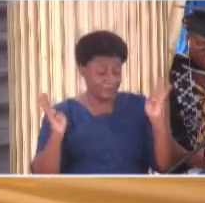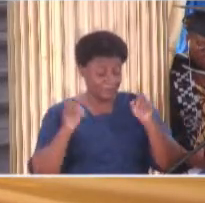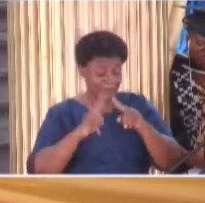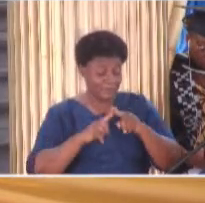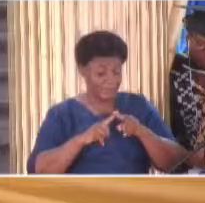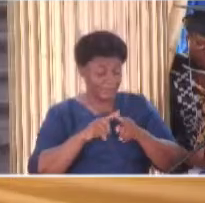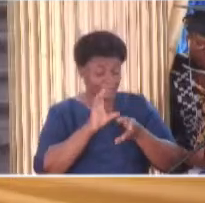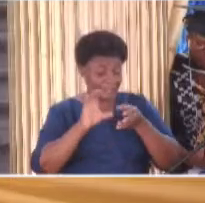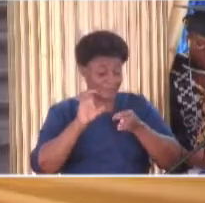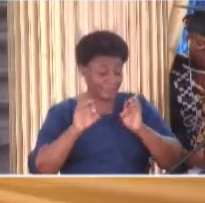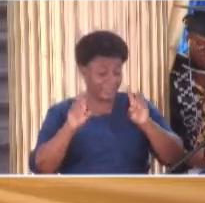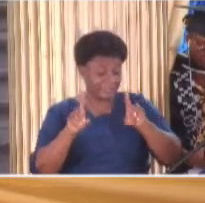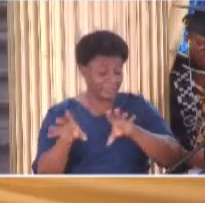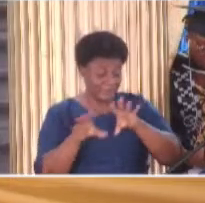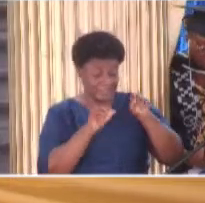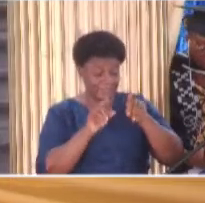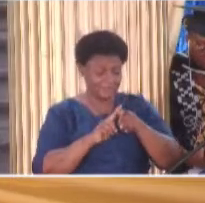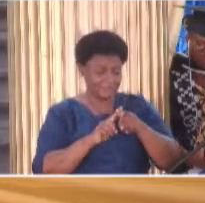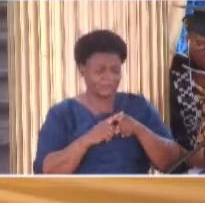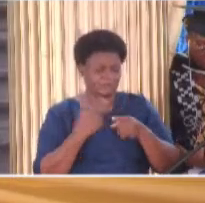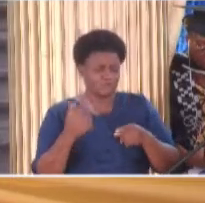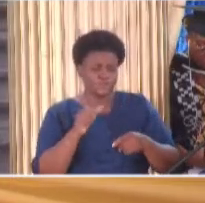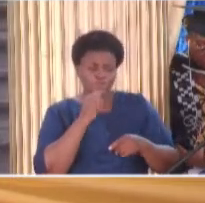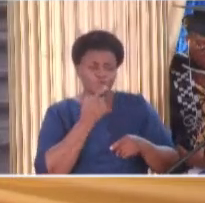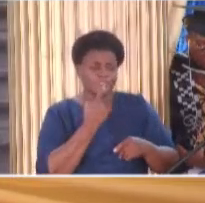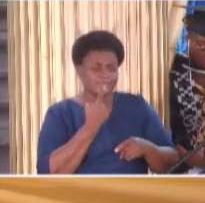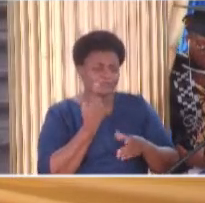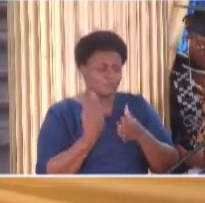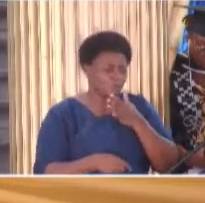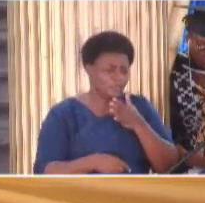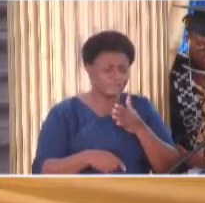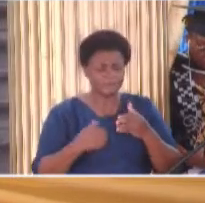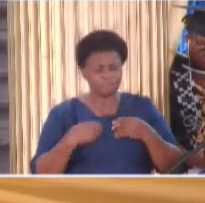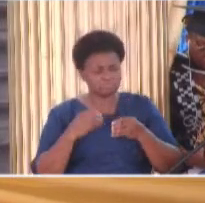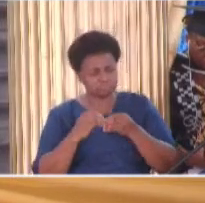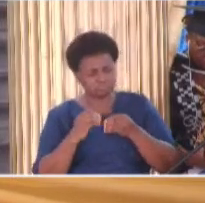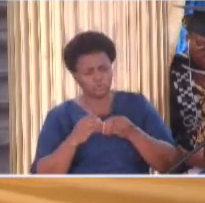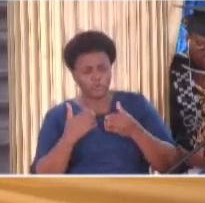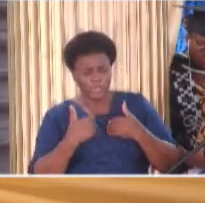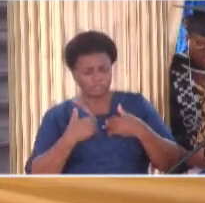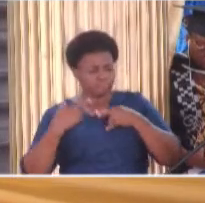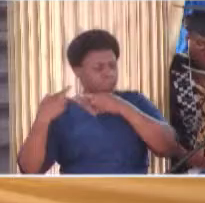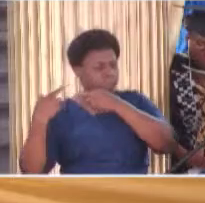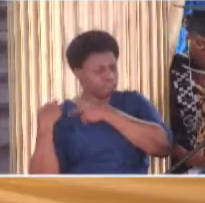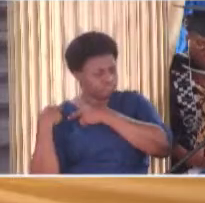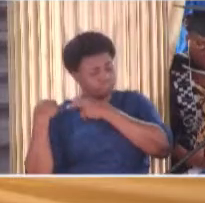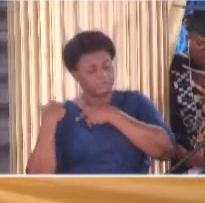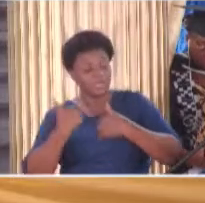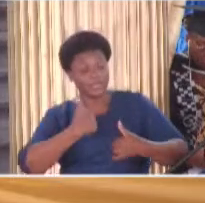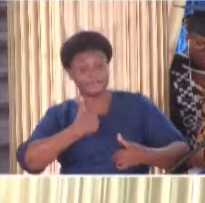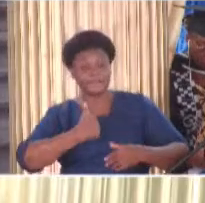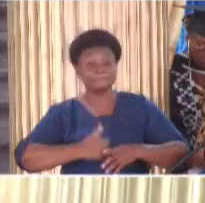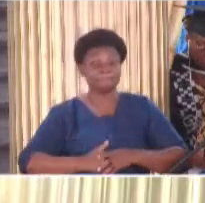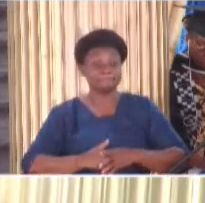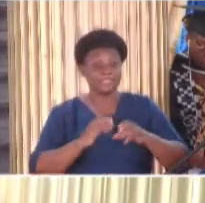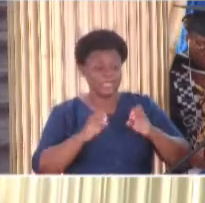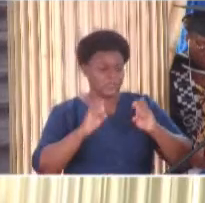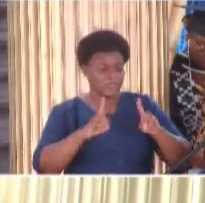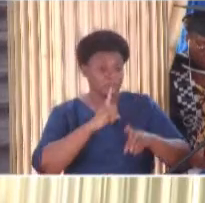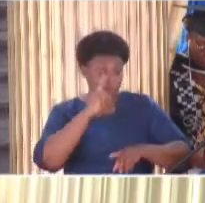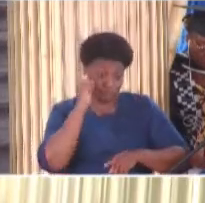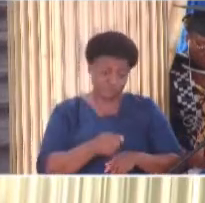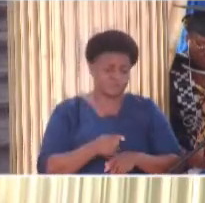Education, we carry more than just degrees. We carry a responsibility. Education is